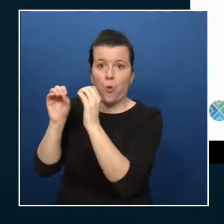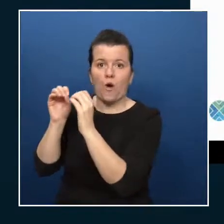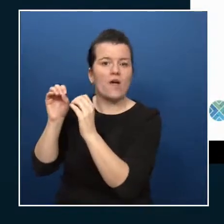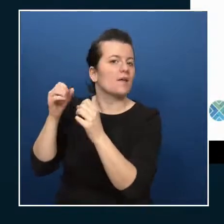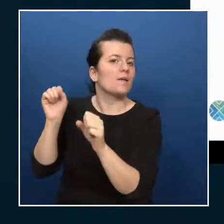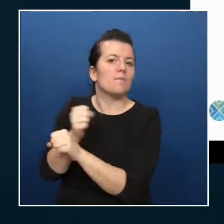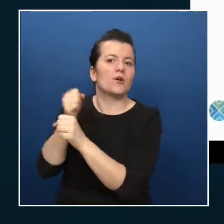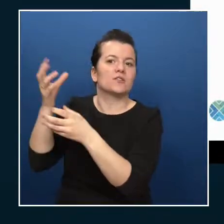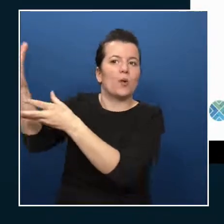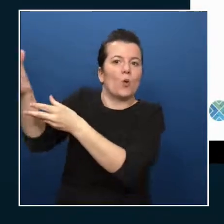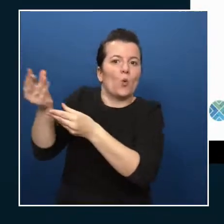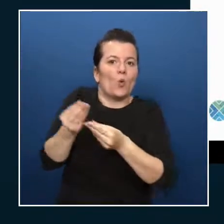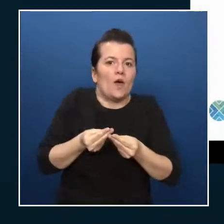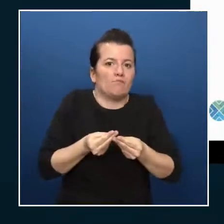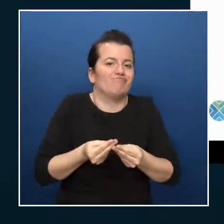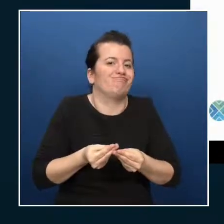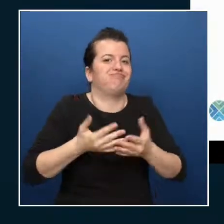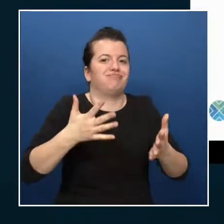possible.